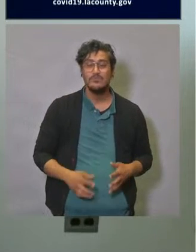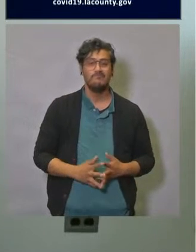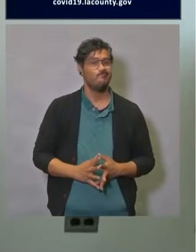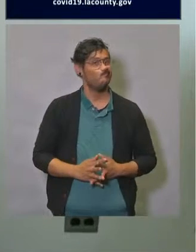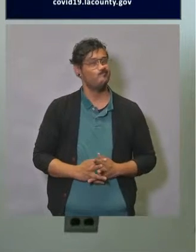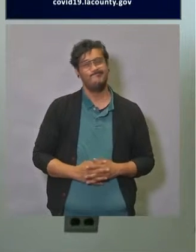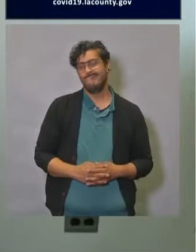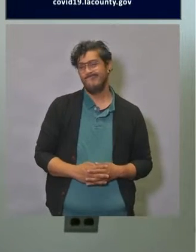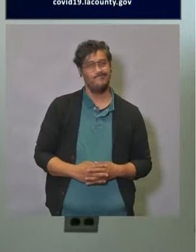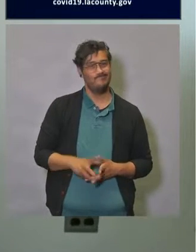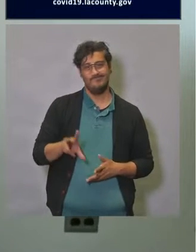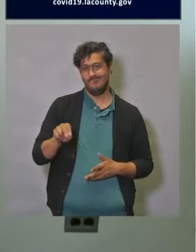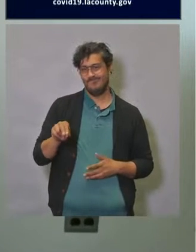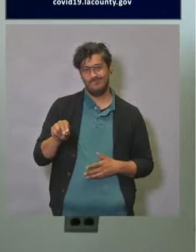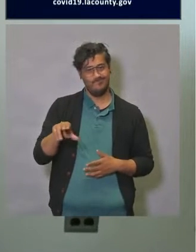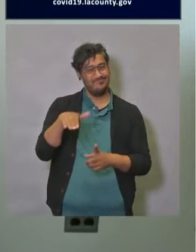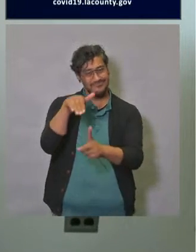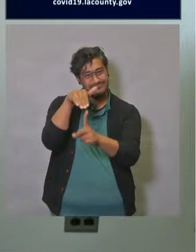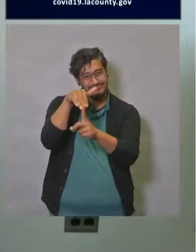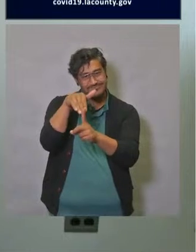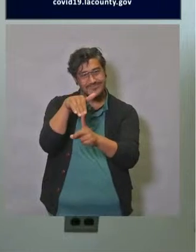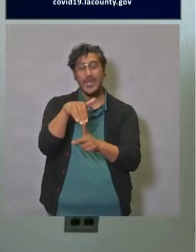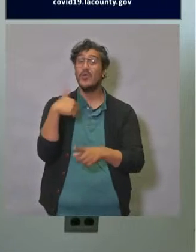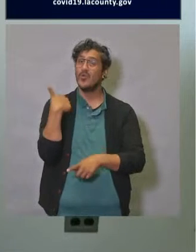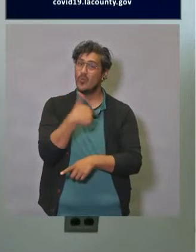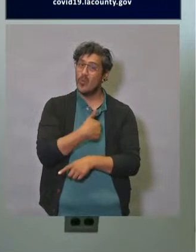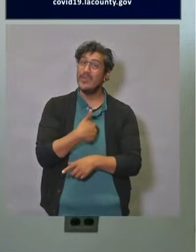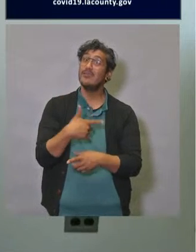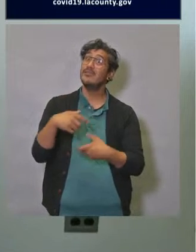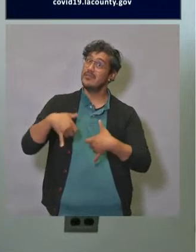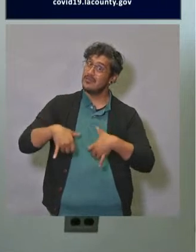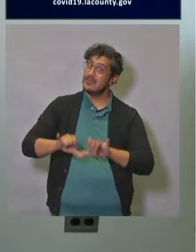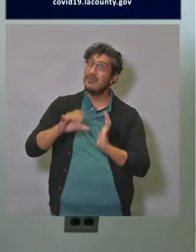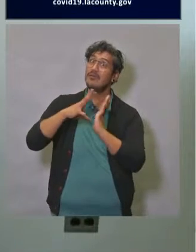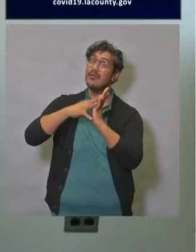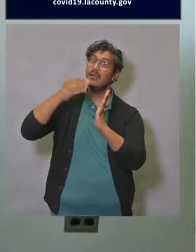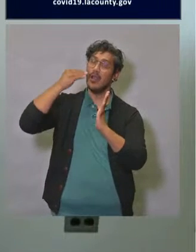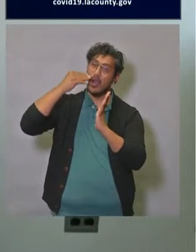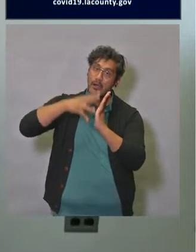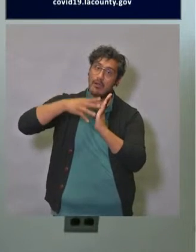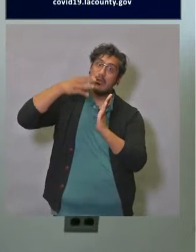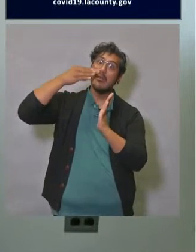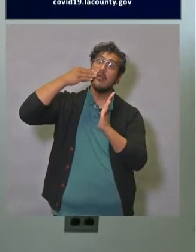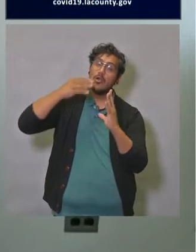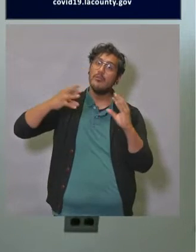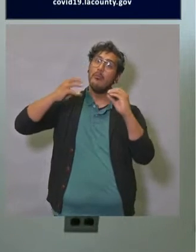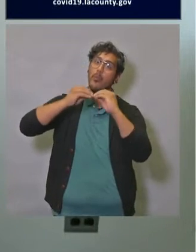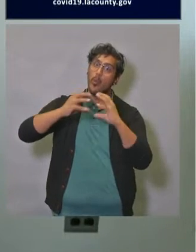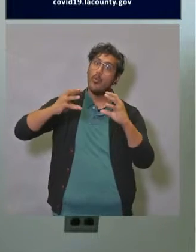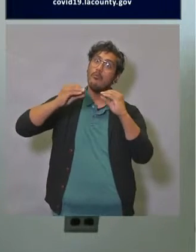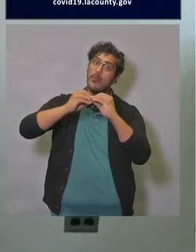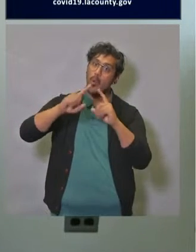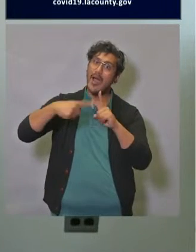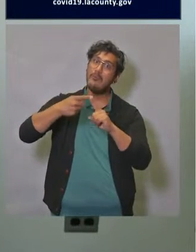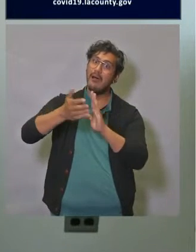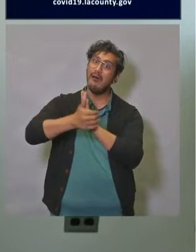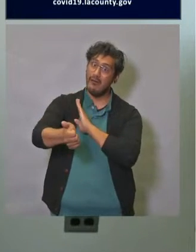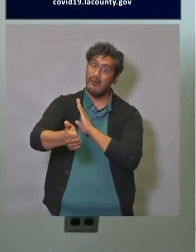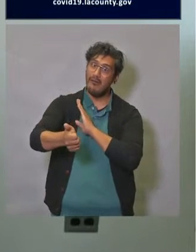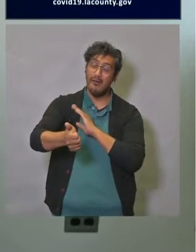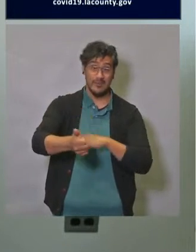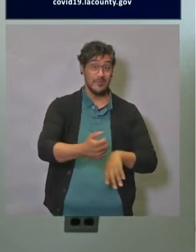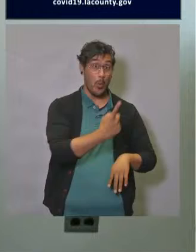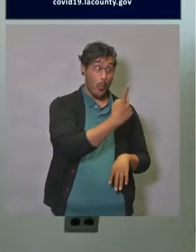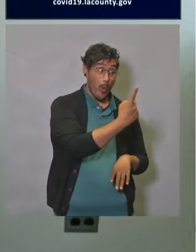as a reminder, we're still getting more and more information about the vaccine's effectiveness. And one dose does give you an extra